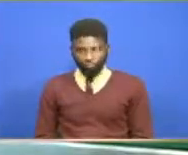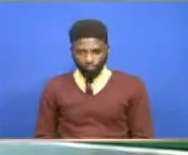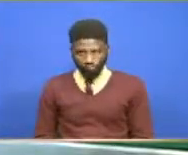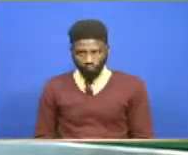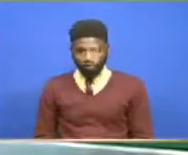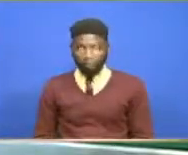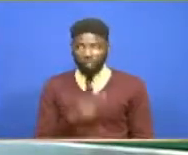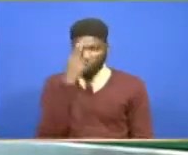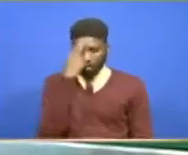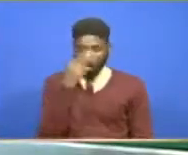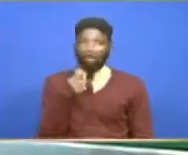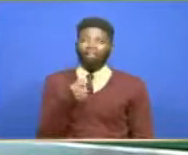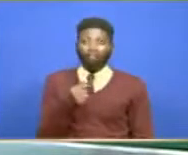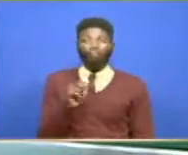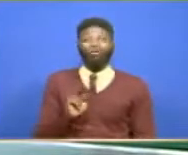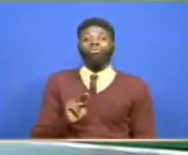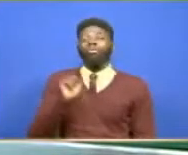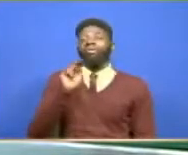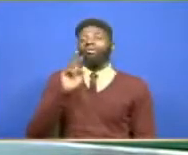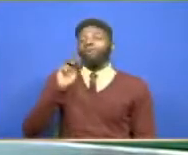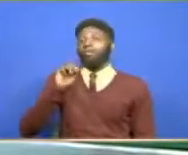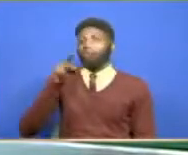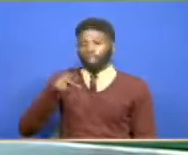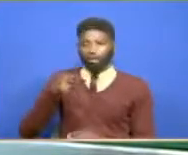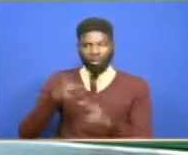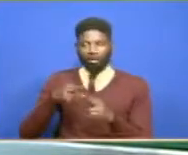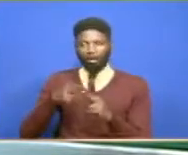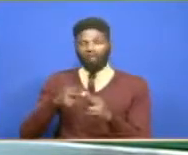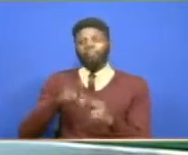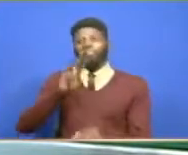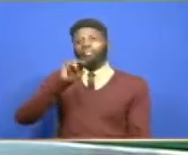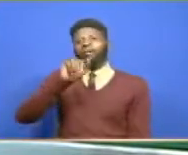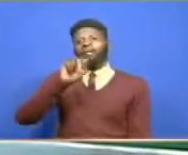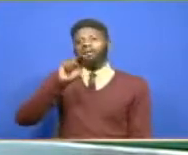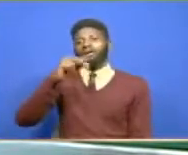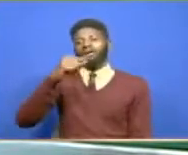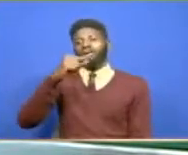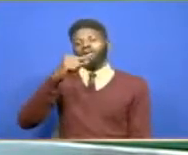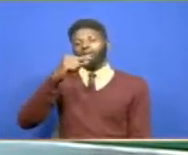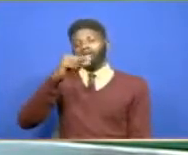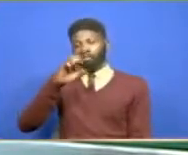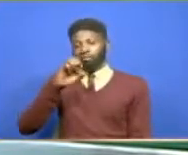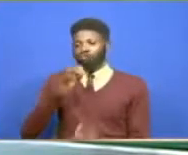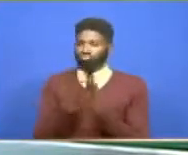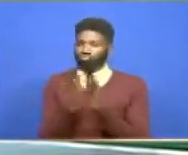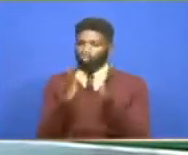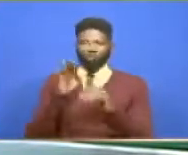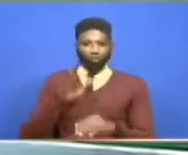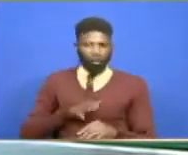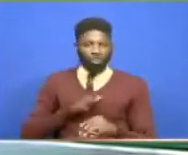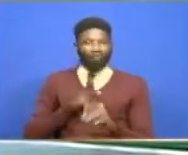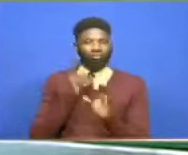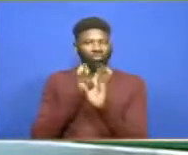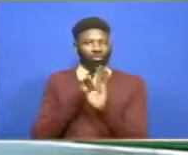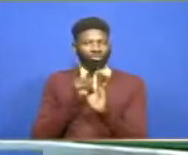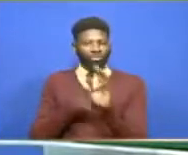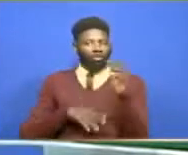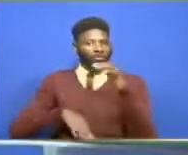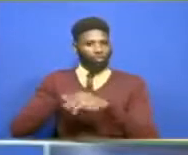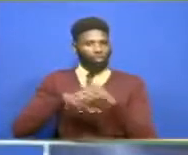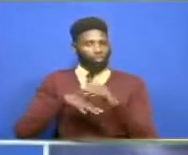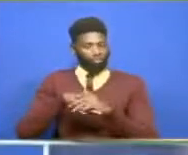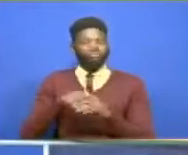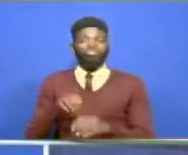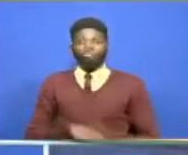Kajiado North Sub-County MP Joseph Manje has praised the increase in women participation in football affairs in the country.